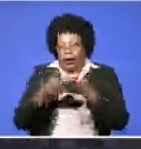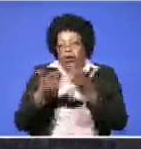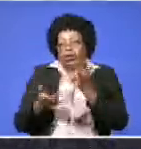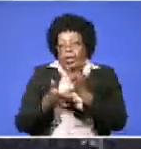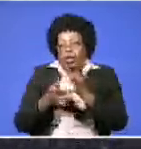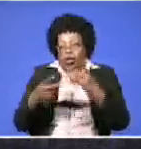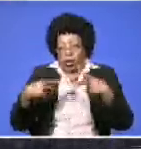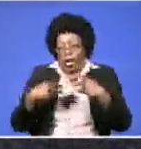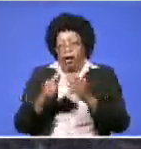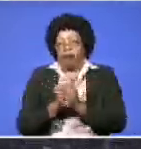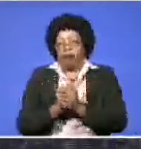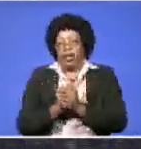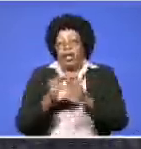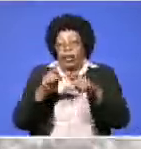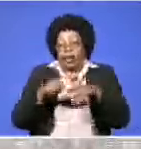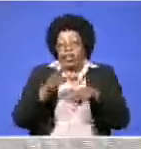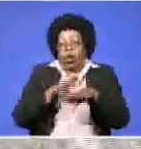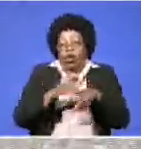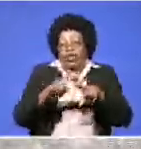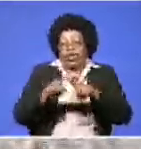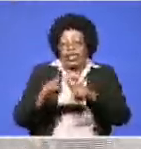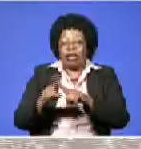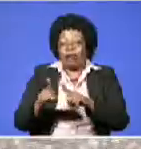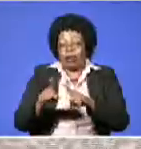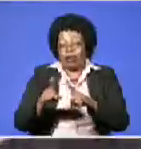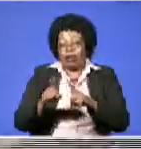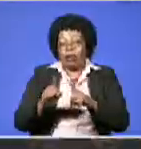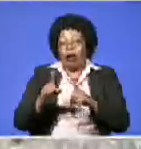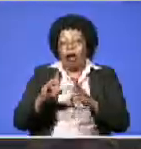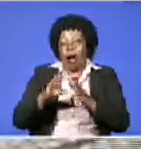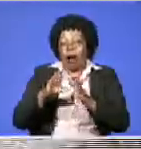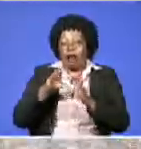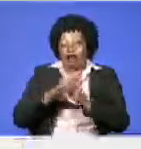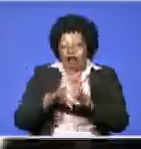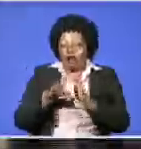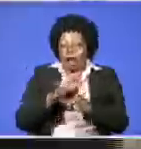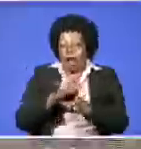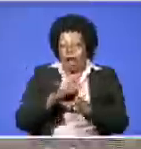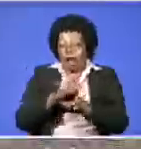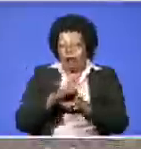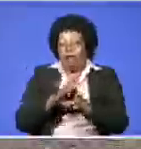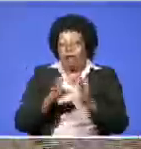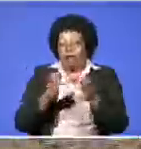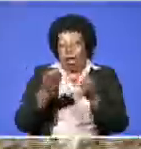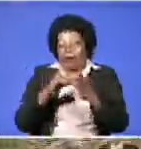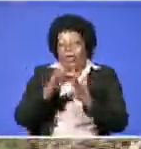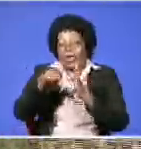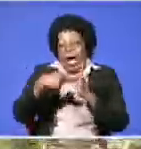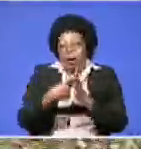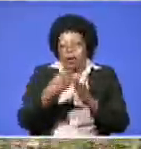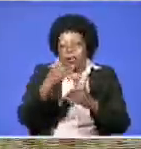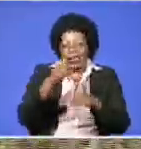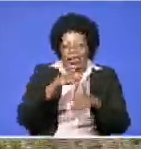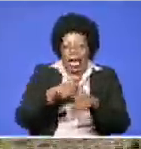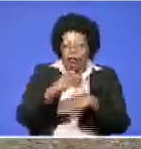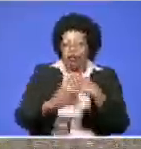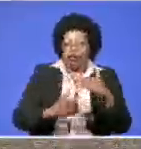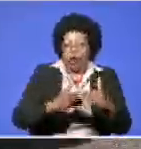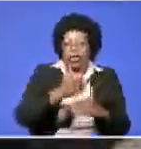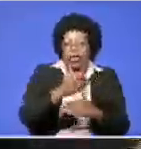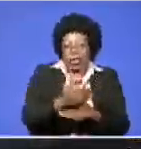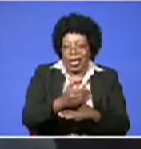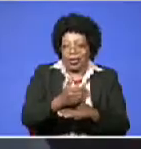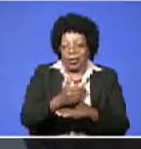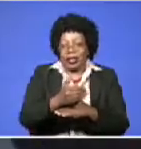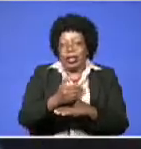depending on the nature of the crime, it could take about 2 to 3 hours to process the scene of a crime. Rose says his team of experienced officers get